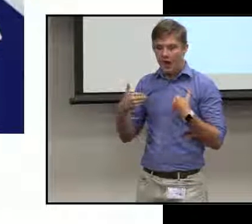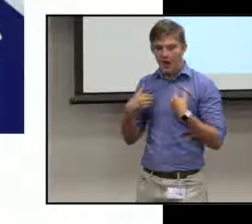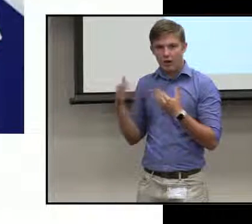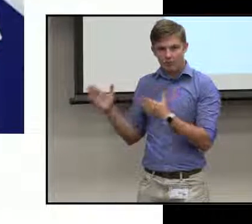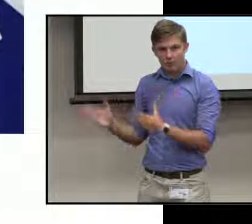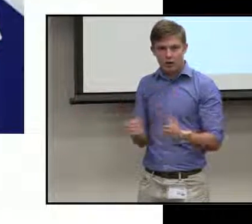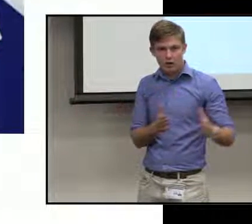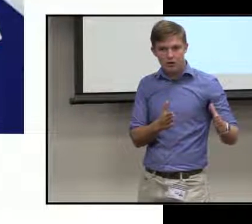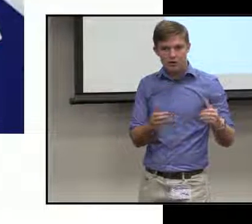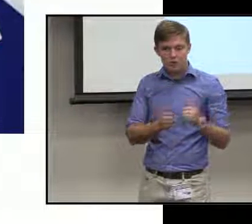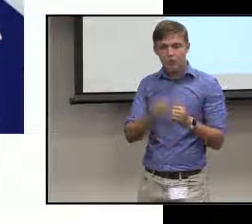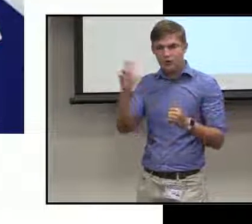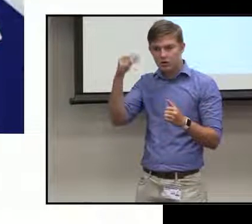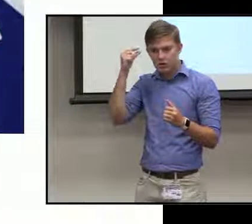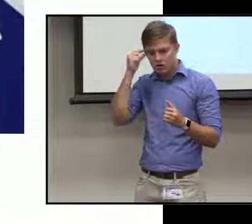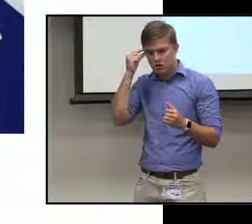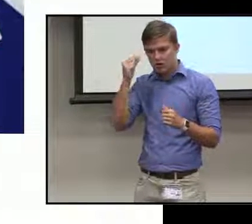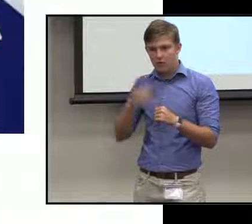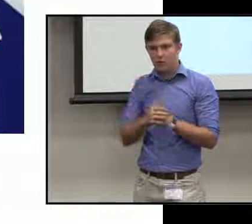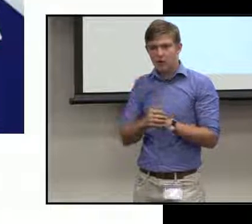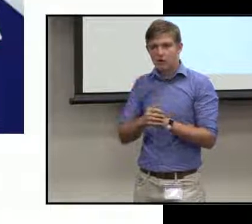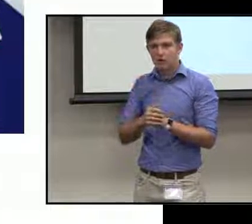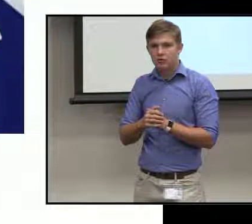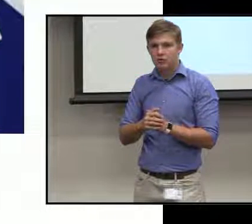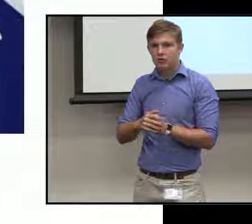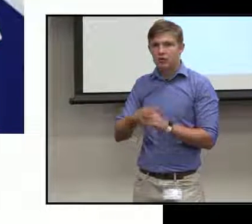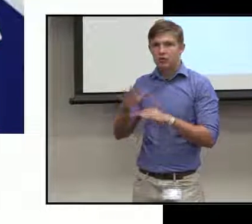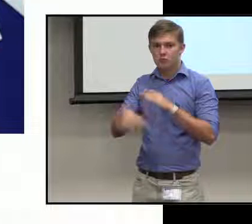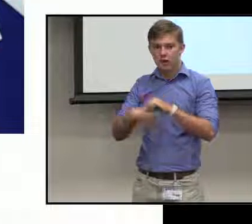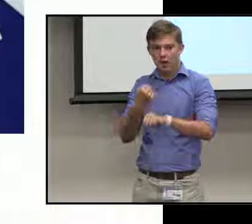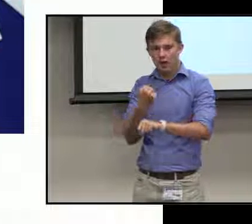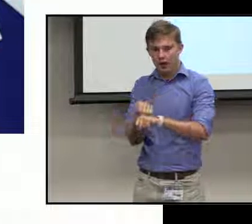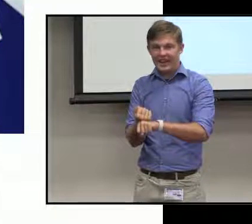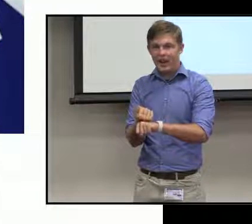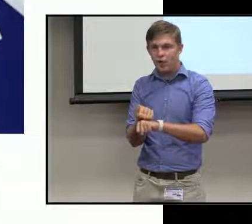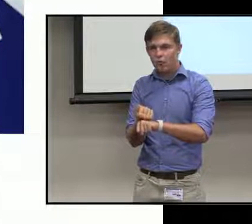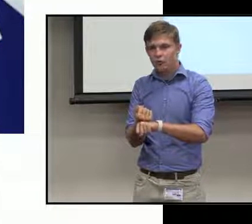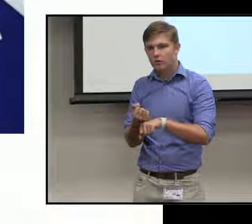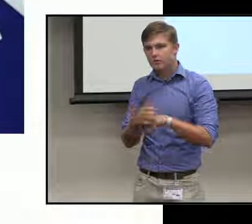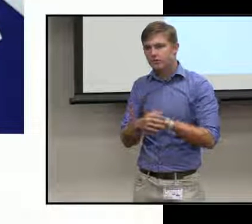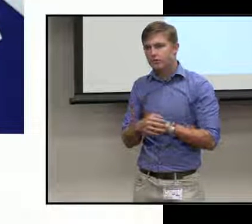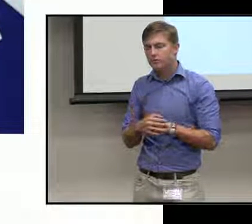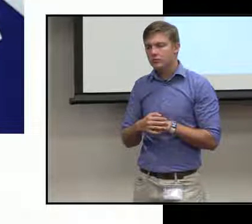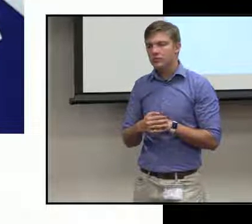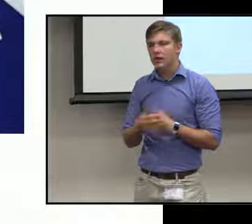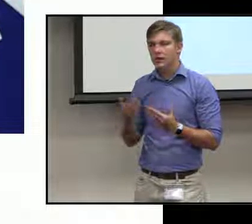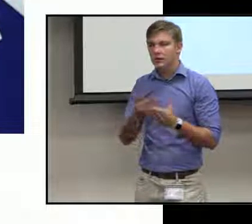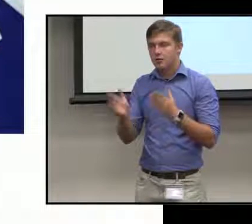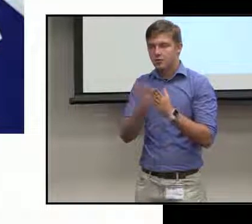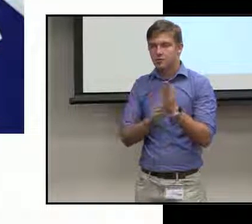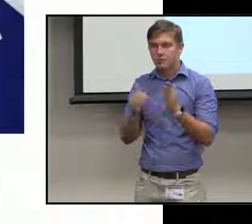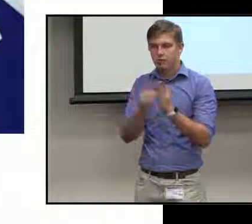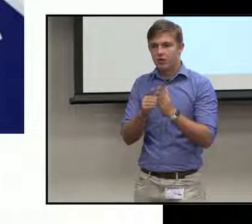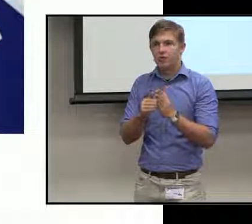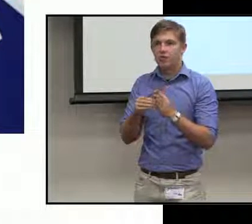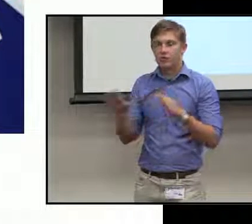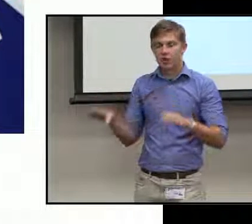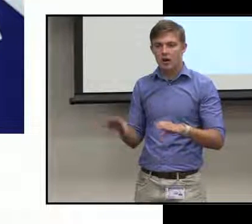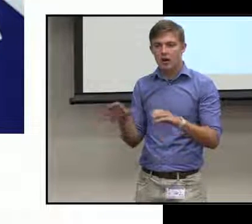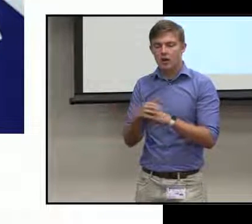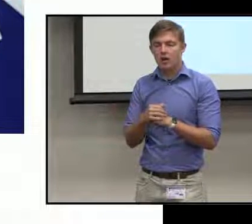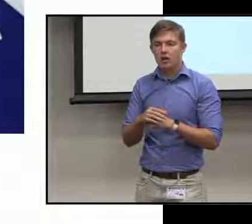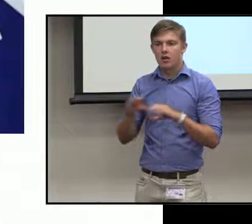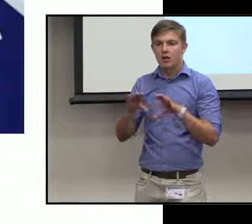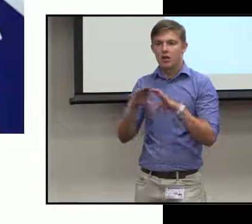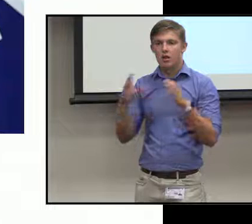government to basically lock it down. And here's the way the New Zealanders reacted. The community